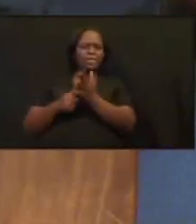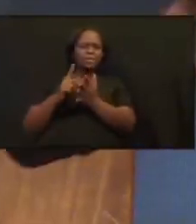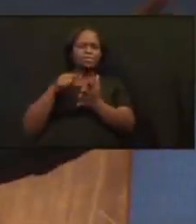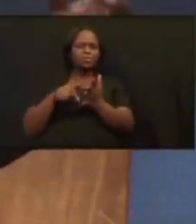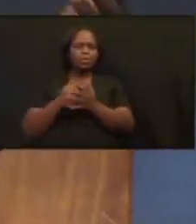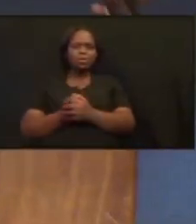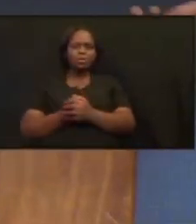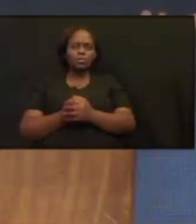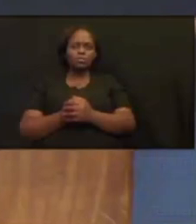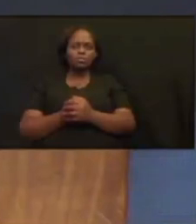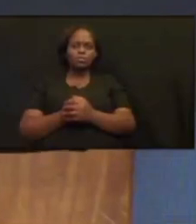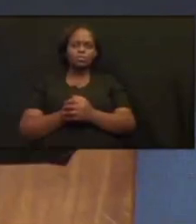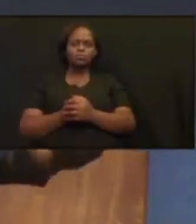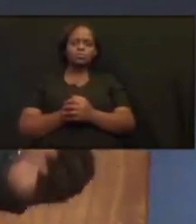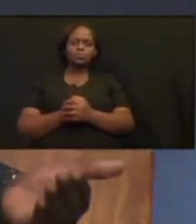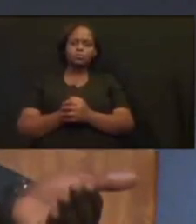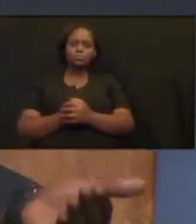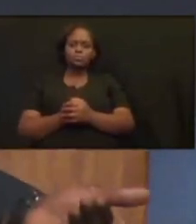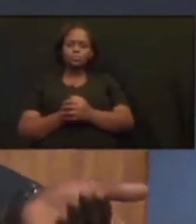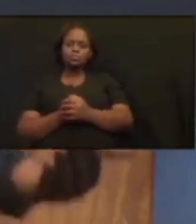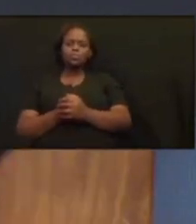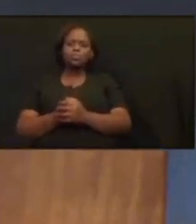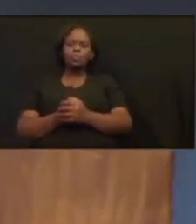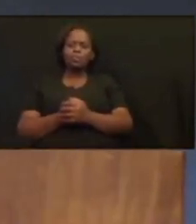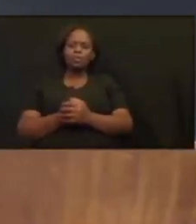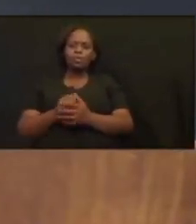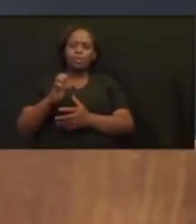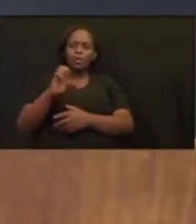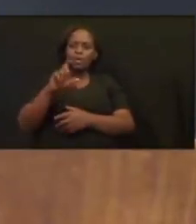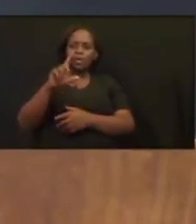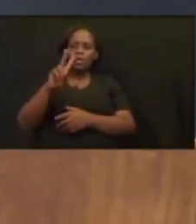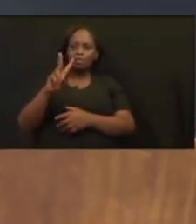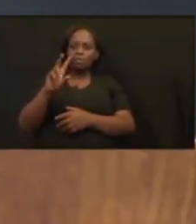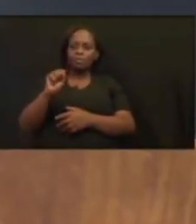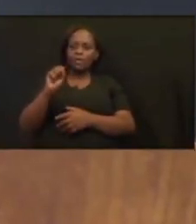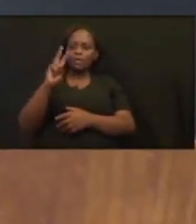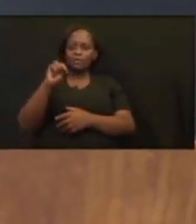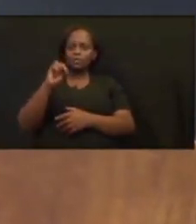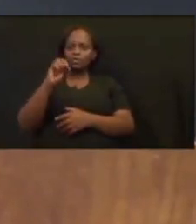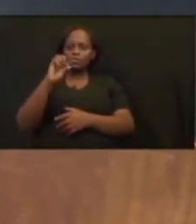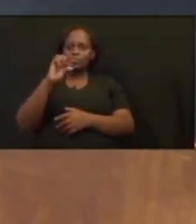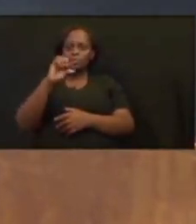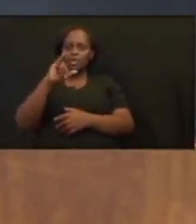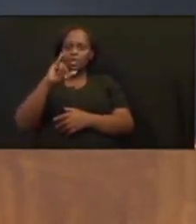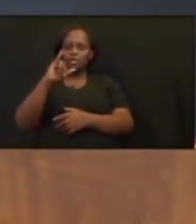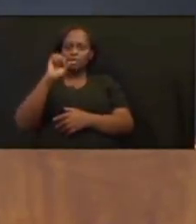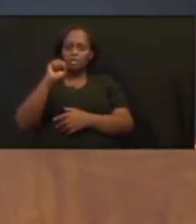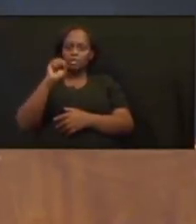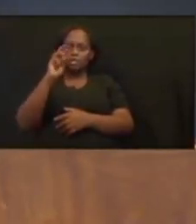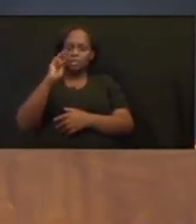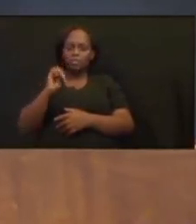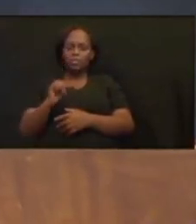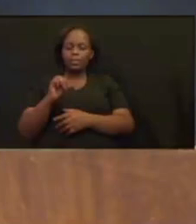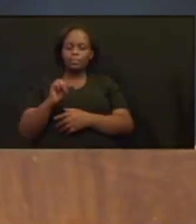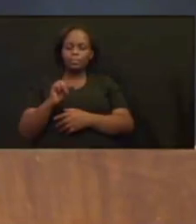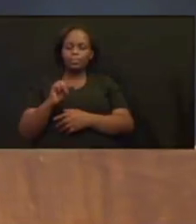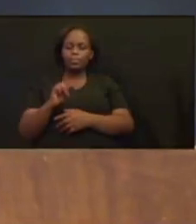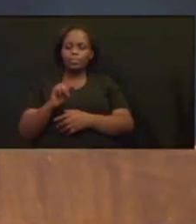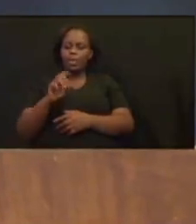name given to the entire process that leads an individual to find Jesus Christ and to be established in the